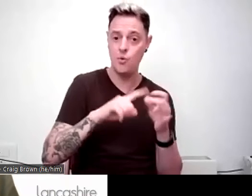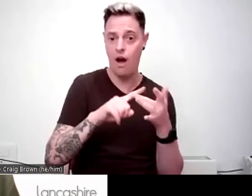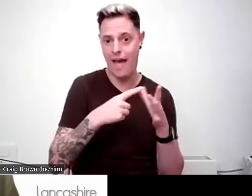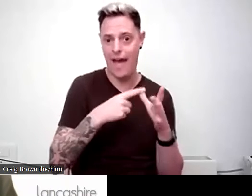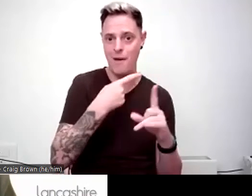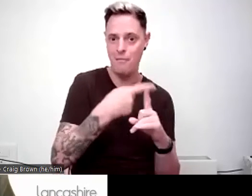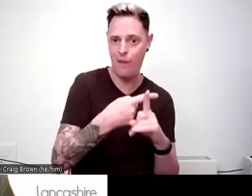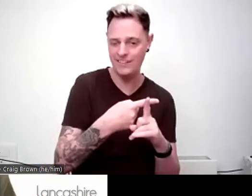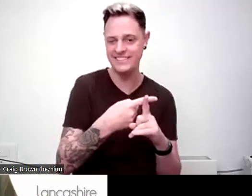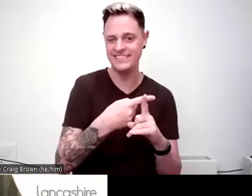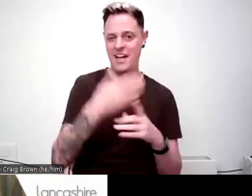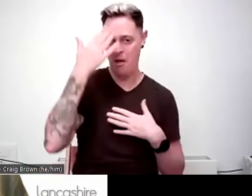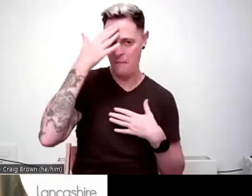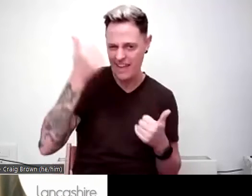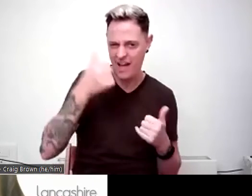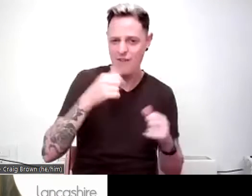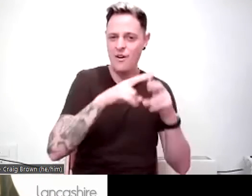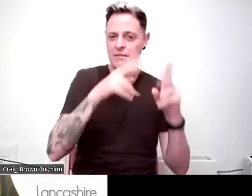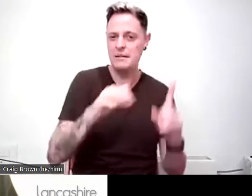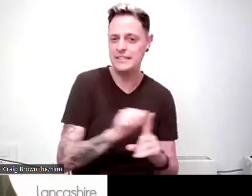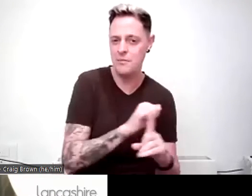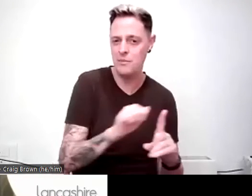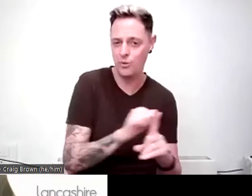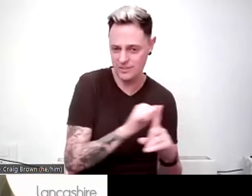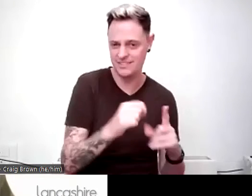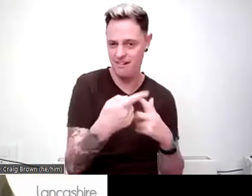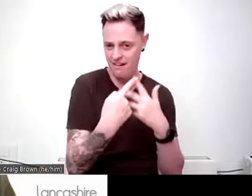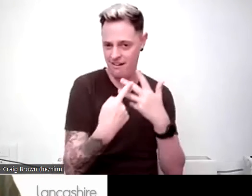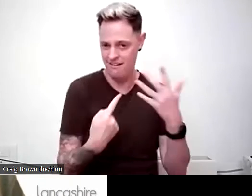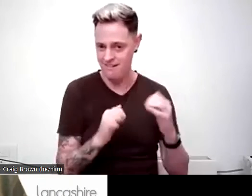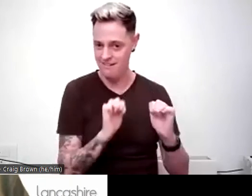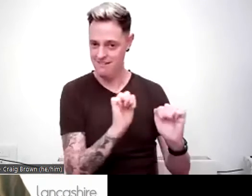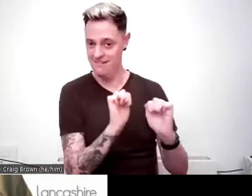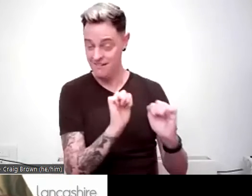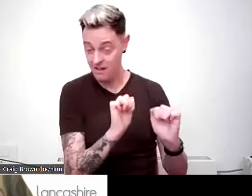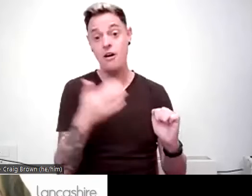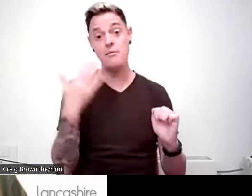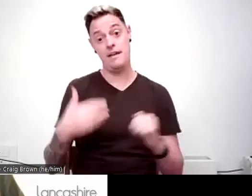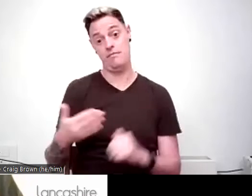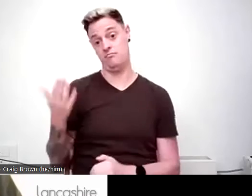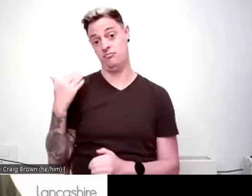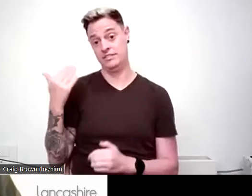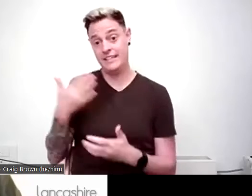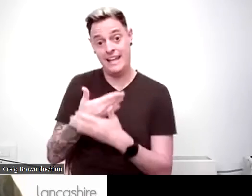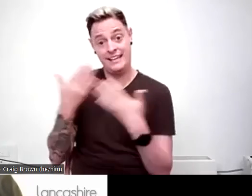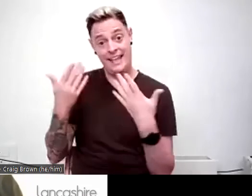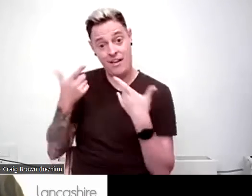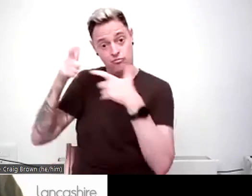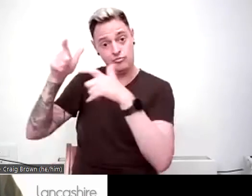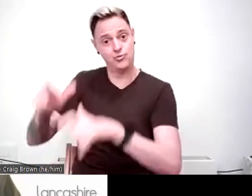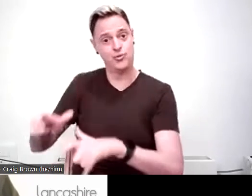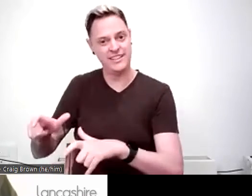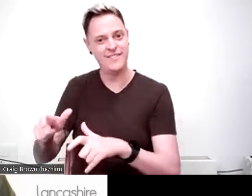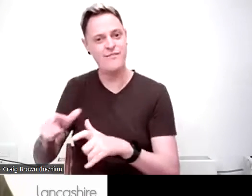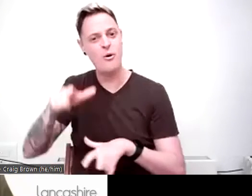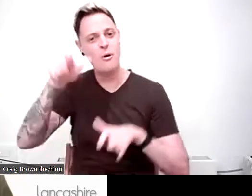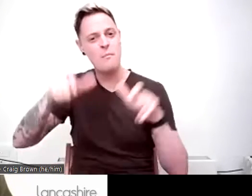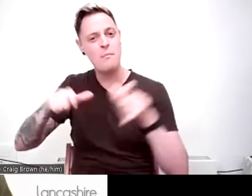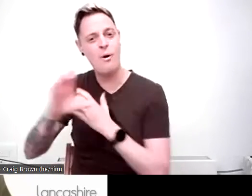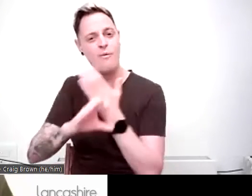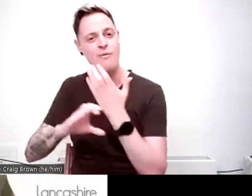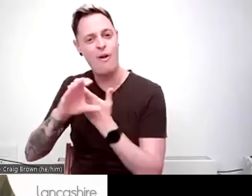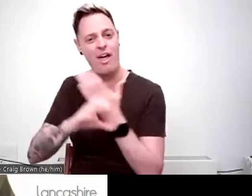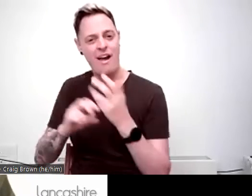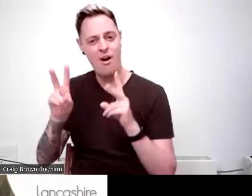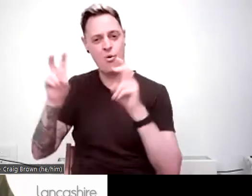health support work. They recently held a highly successful day retreat for people of colour in Manchester called Soft Life, which I know that she's